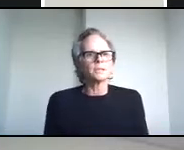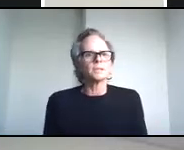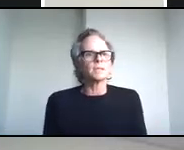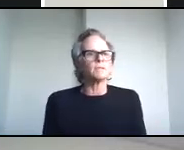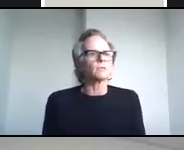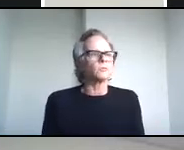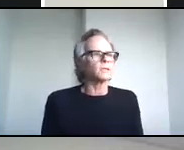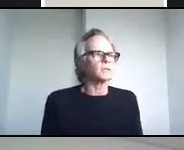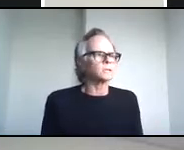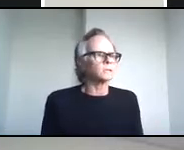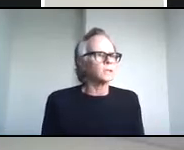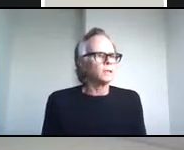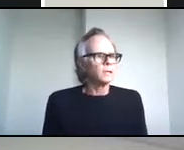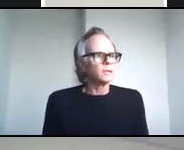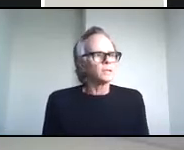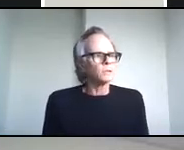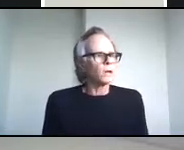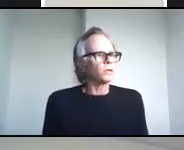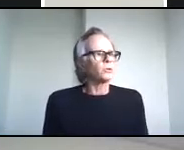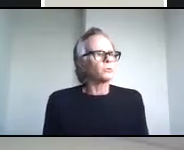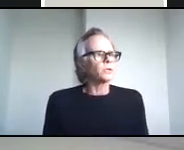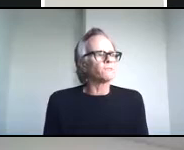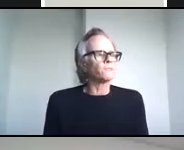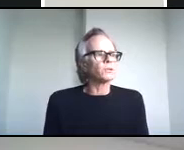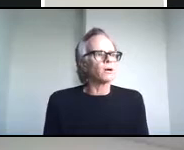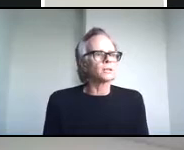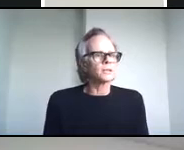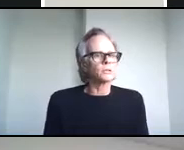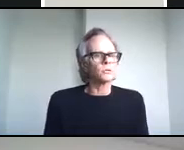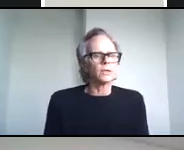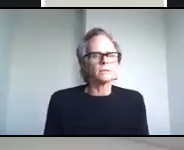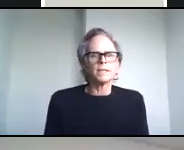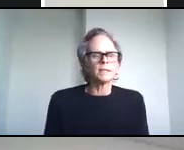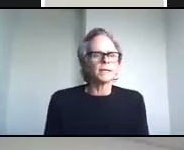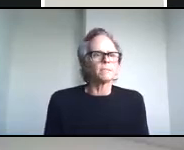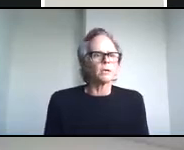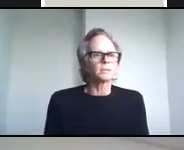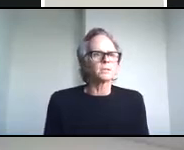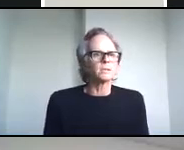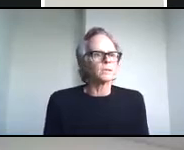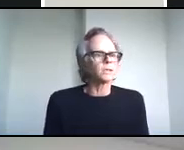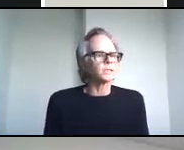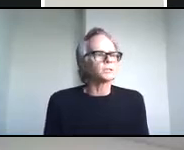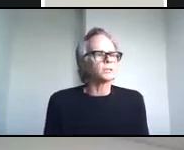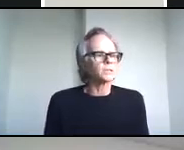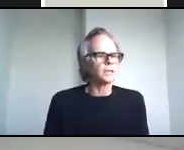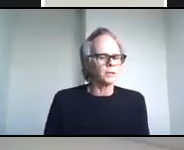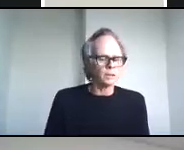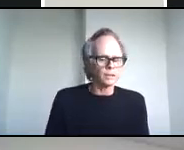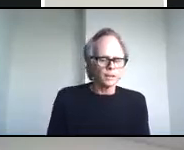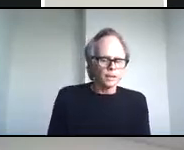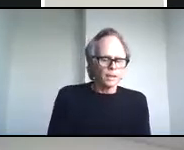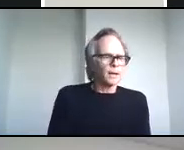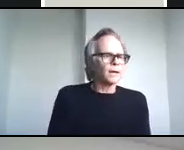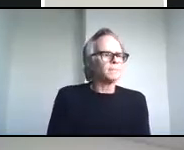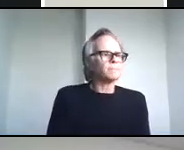in 1973, is a well-known California architect who created many landmarks in the Los Angeles